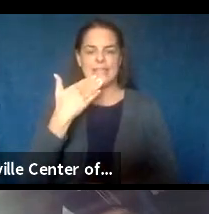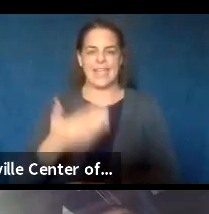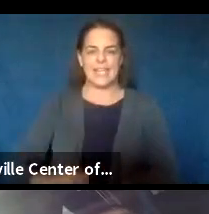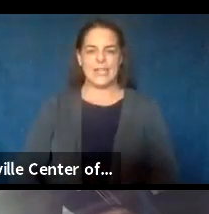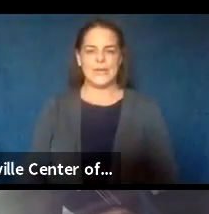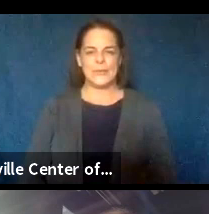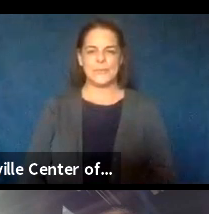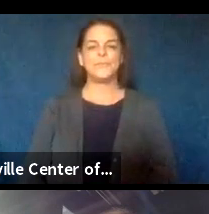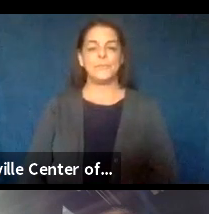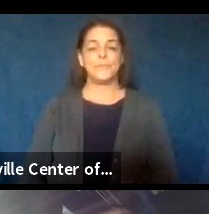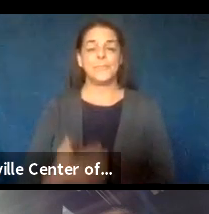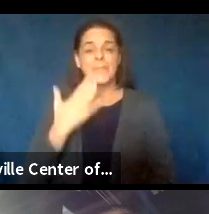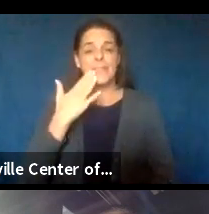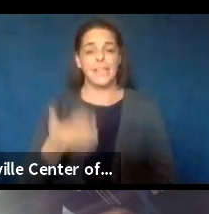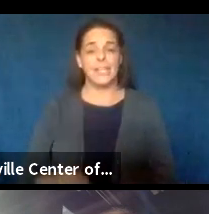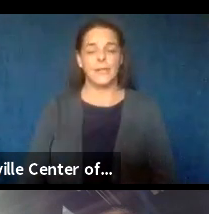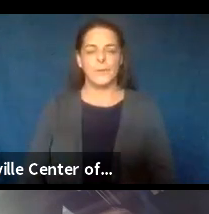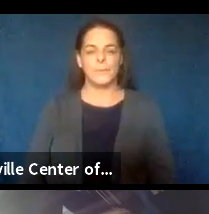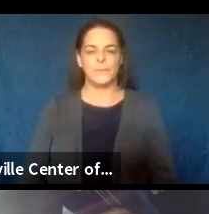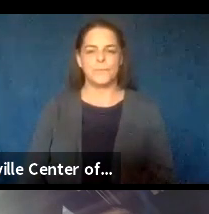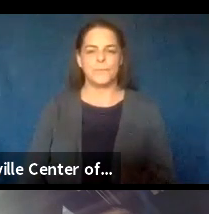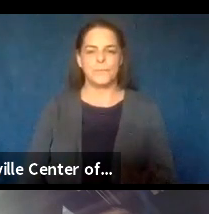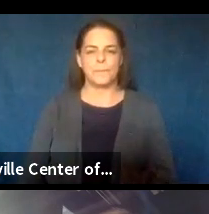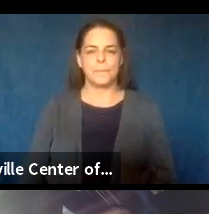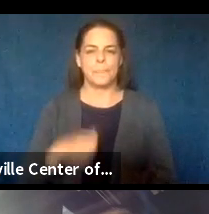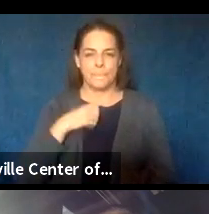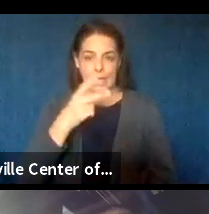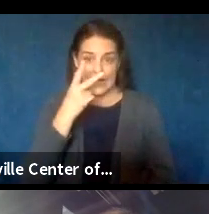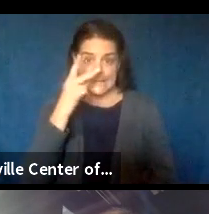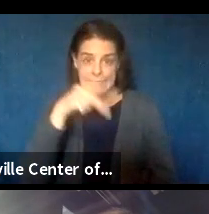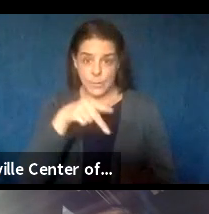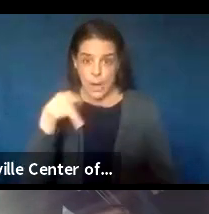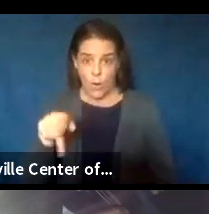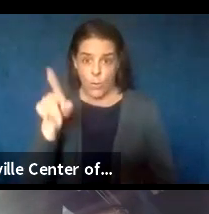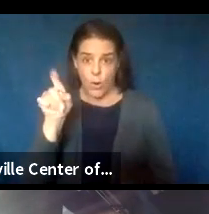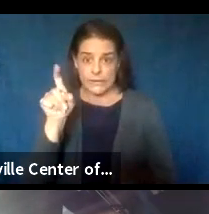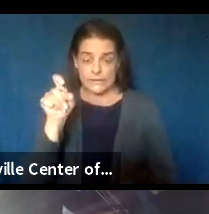Okay. I see the PowerPoint.